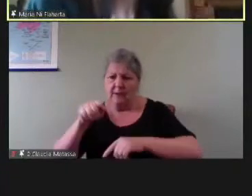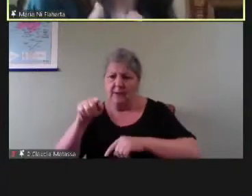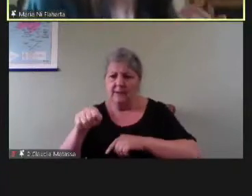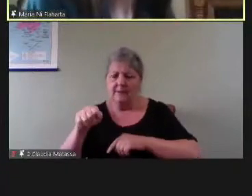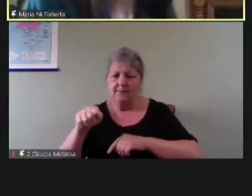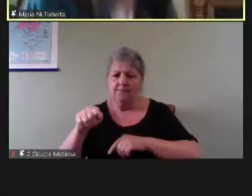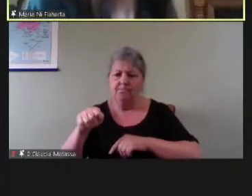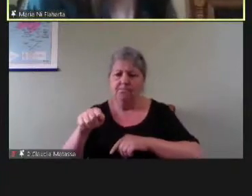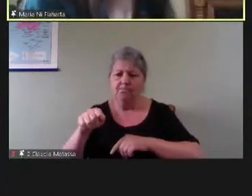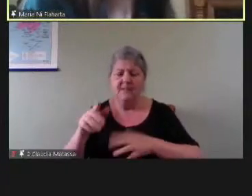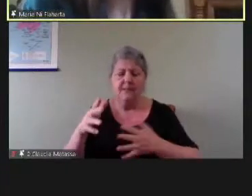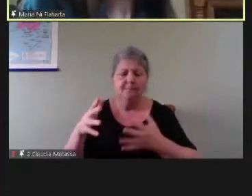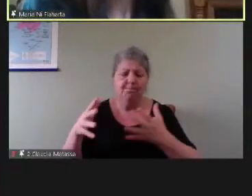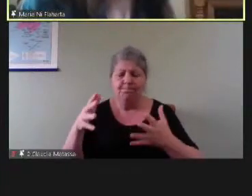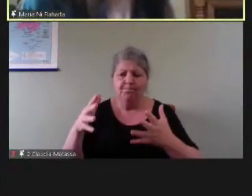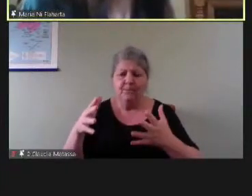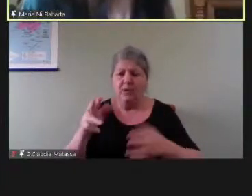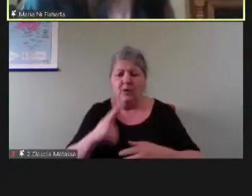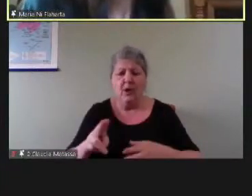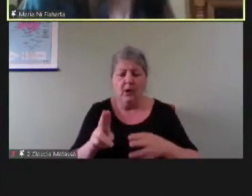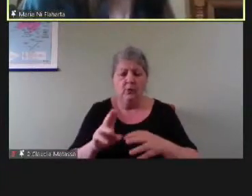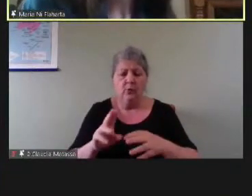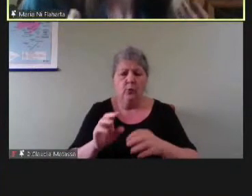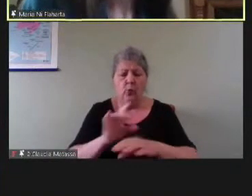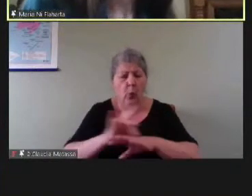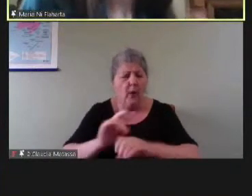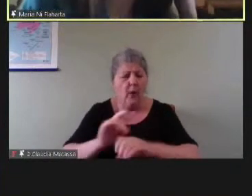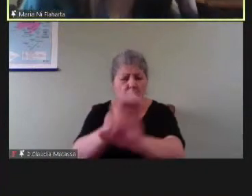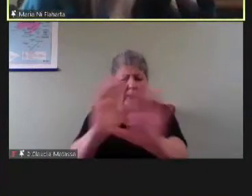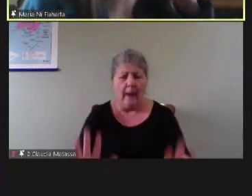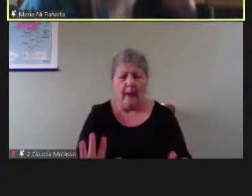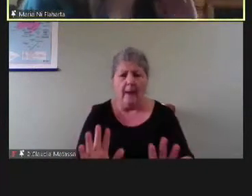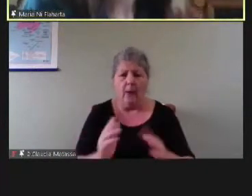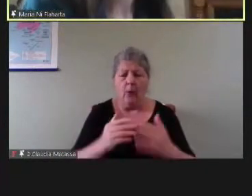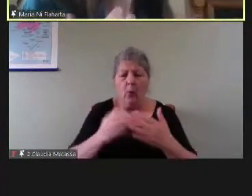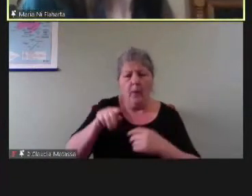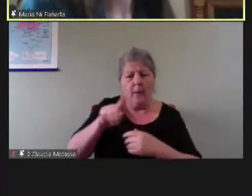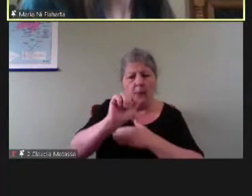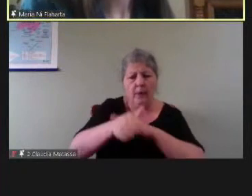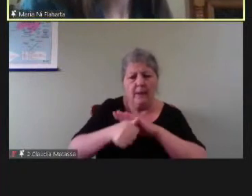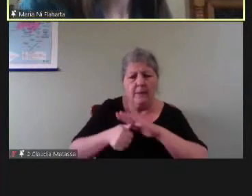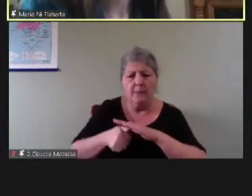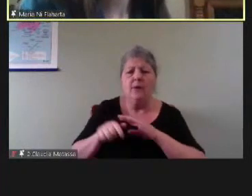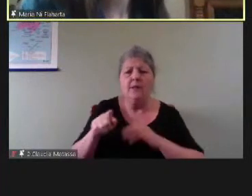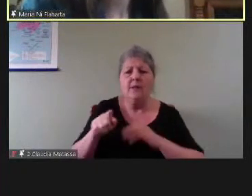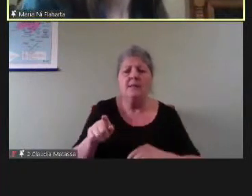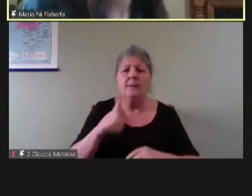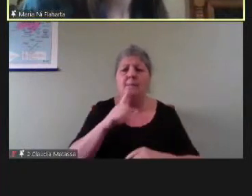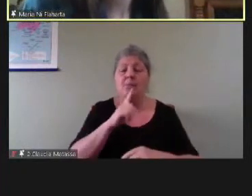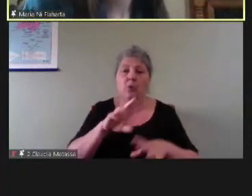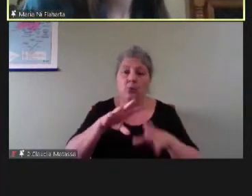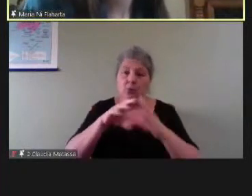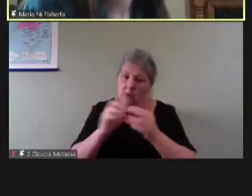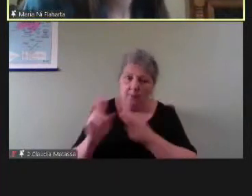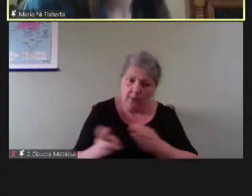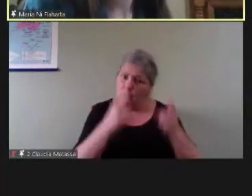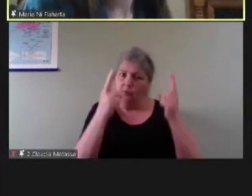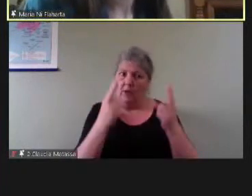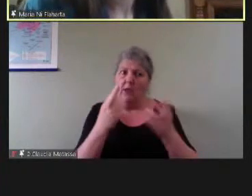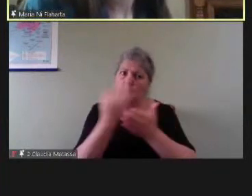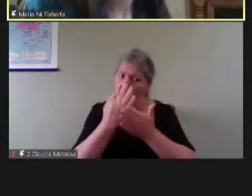it wasn't quite so clear that that's what people were experiencing, but it was something that was raised kind of consistently